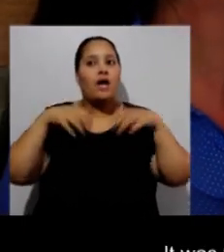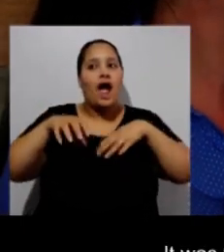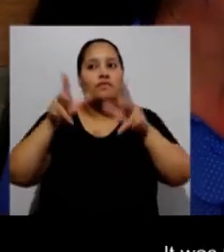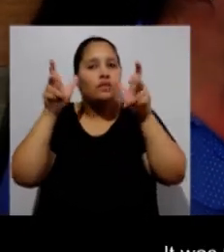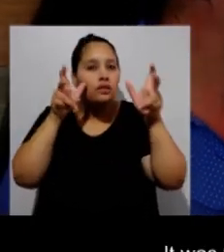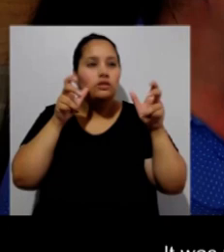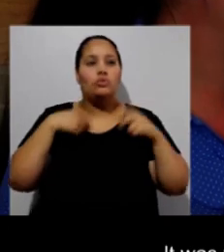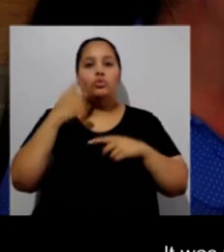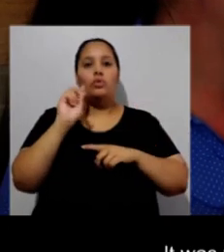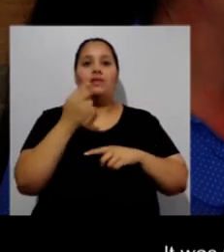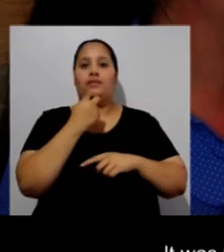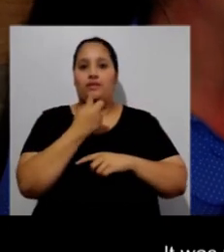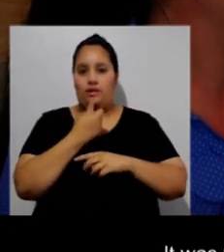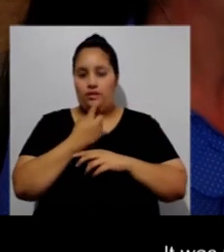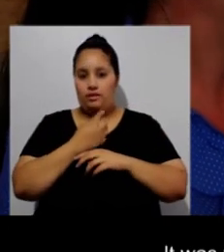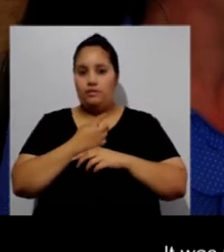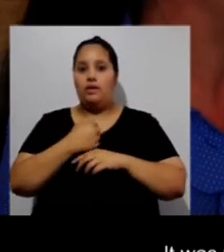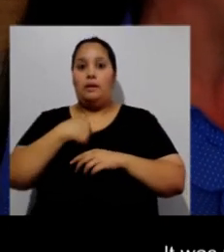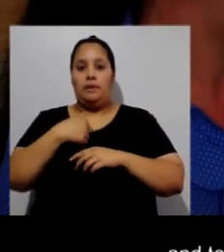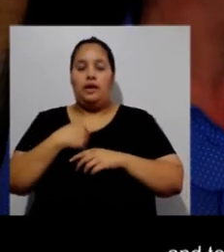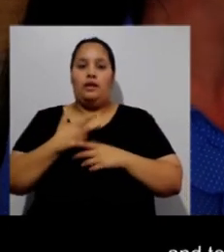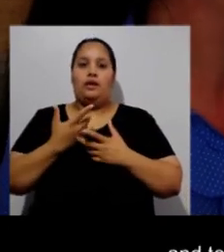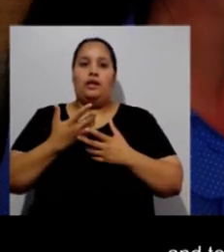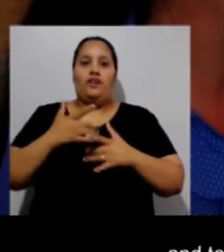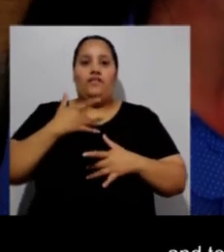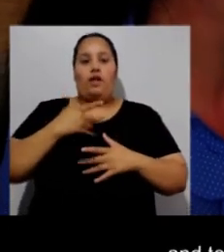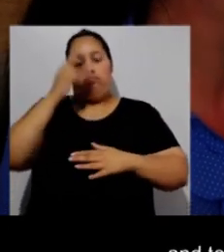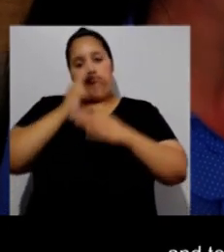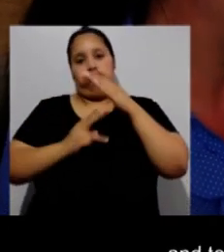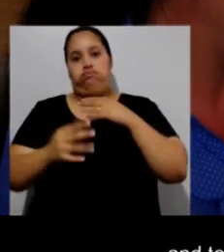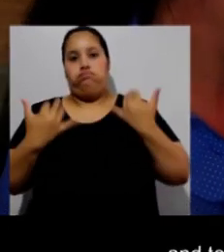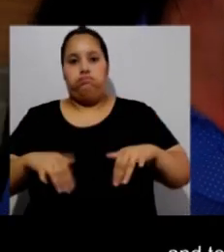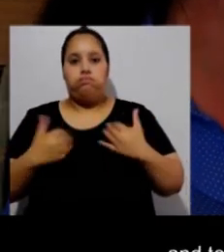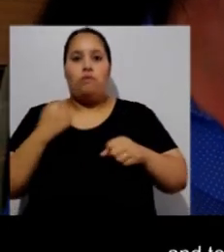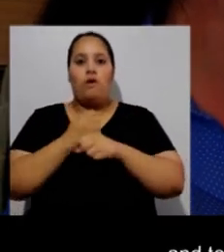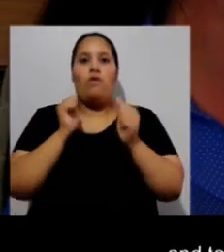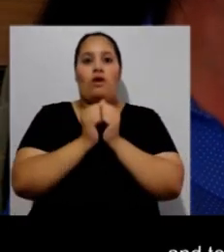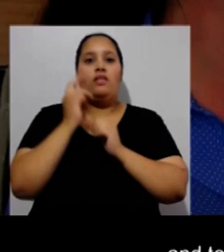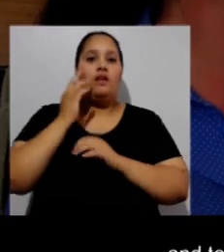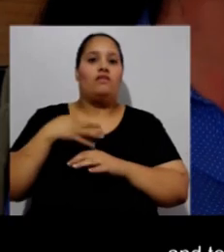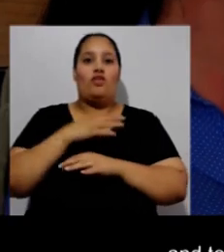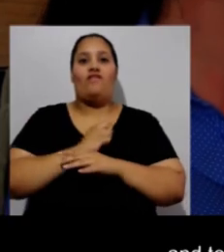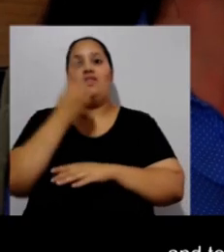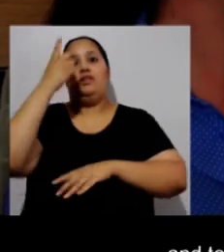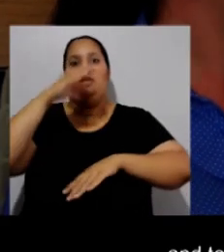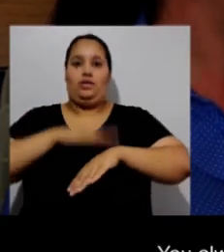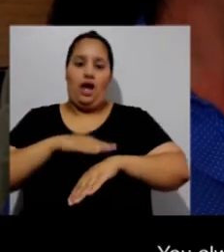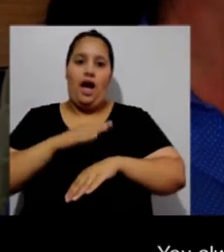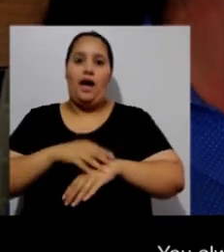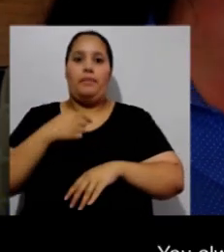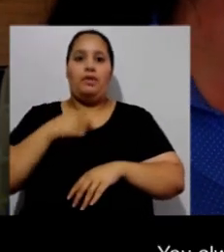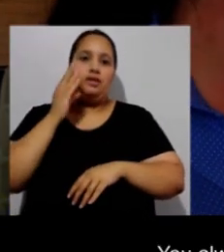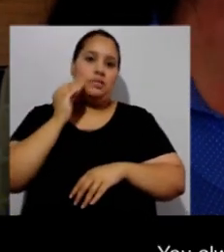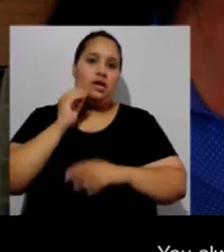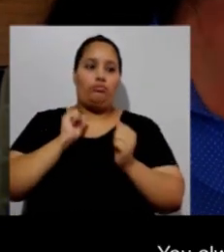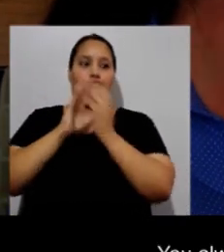It was the first time that I ever encountered deaf staff, and to me, it opens up another way of communication. You always